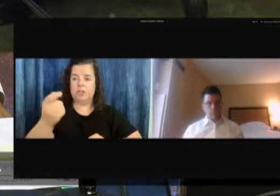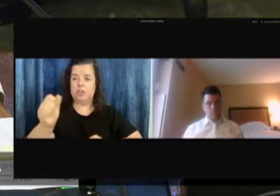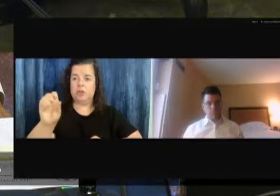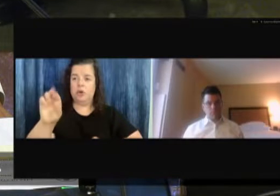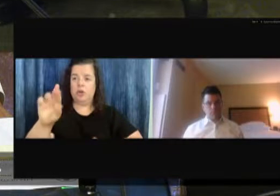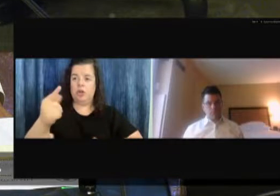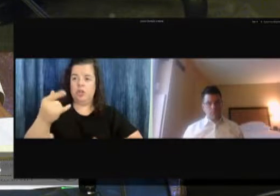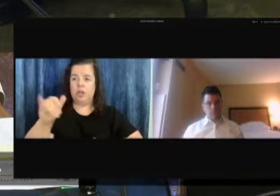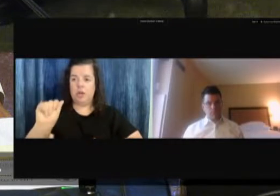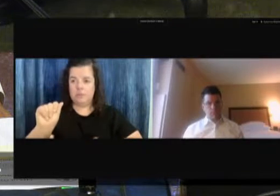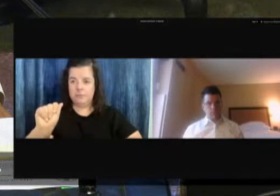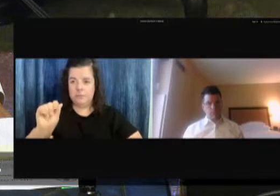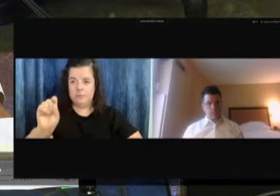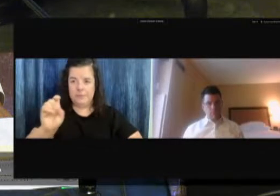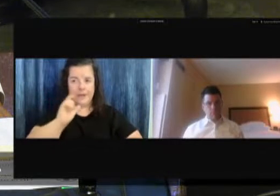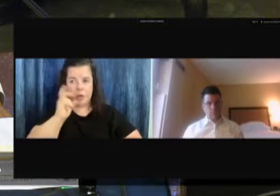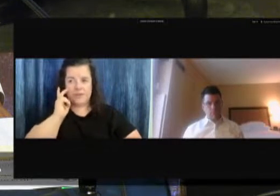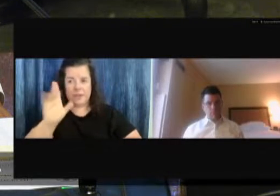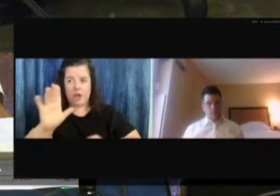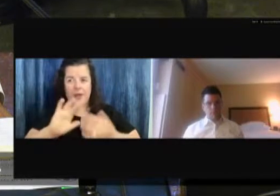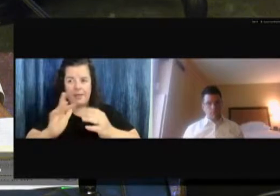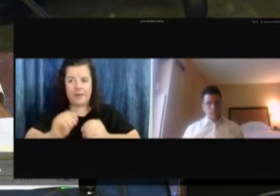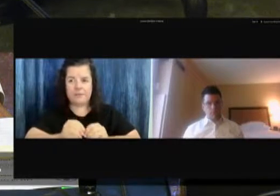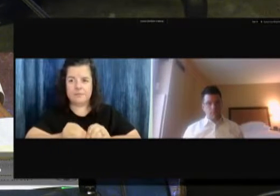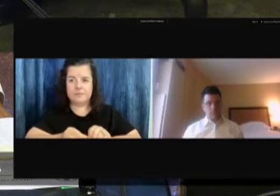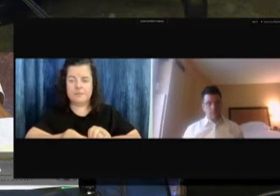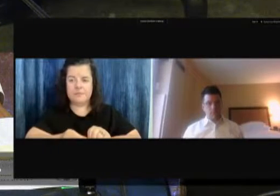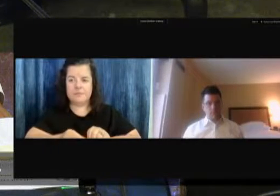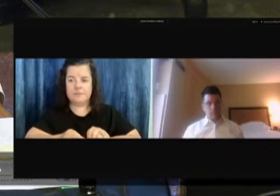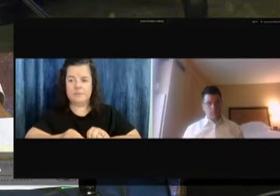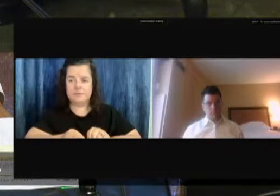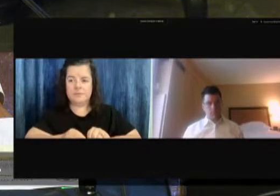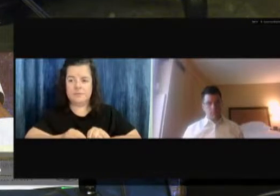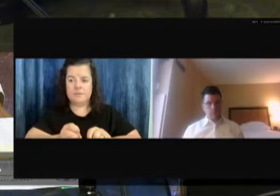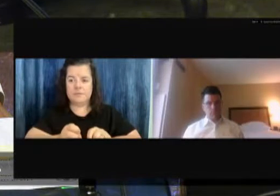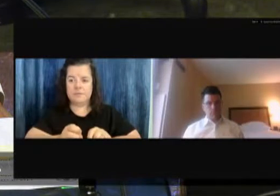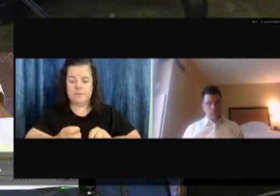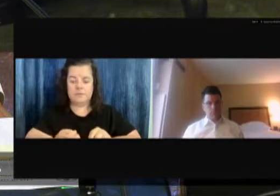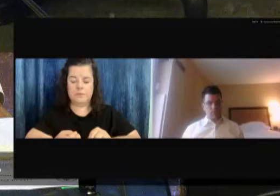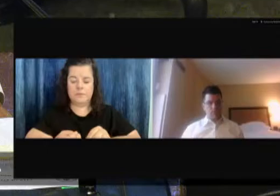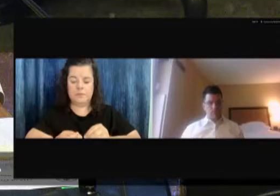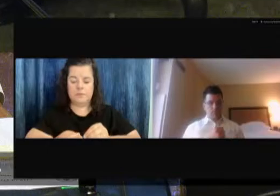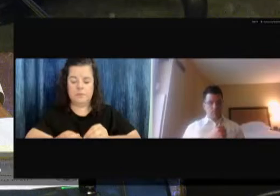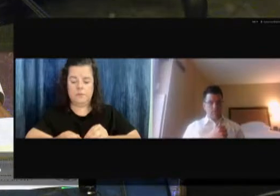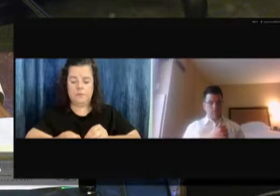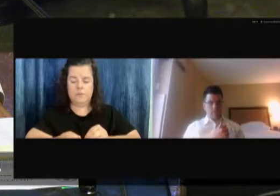but I do not see her online unless she's one of the attendees.